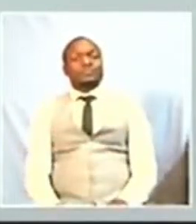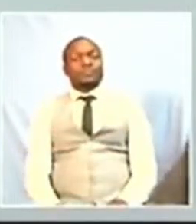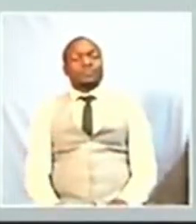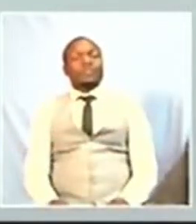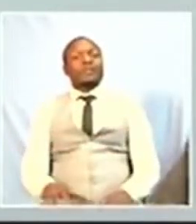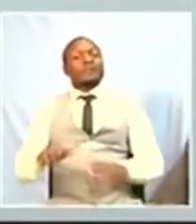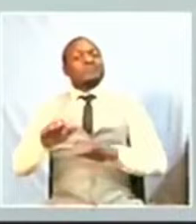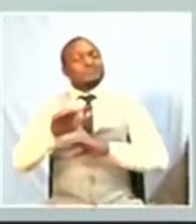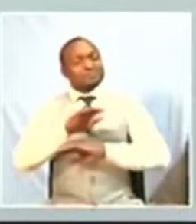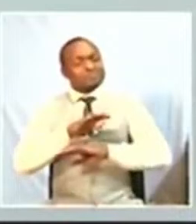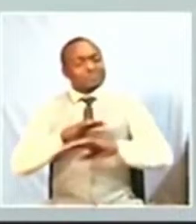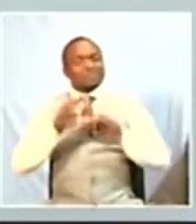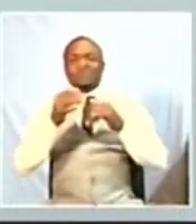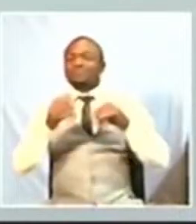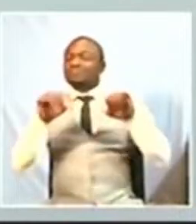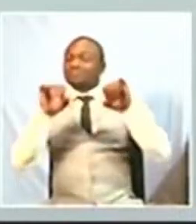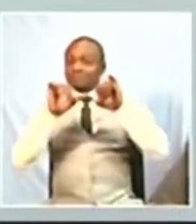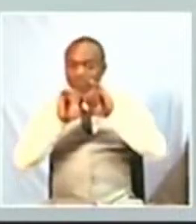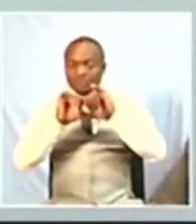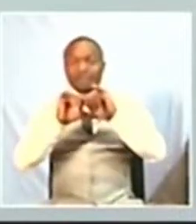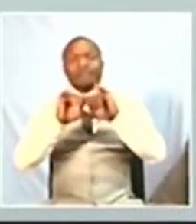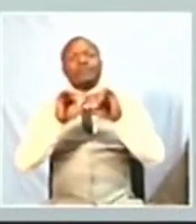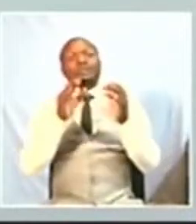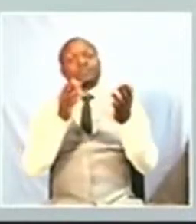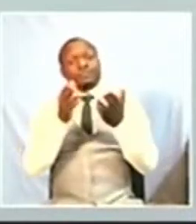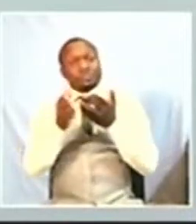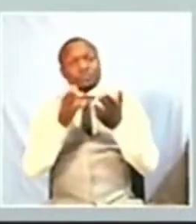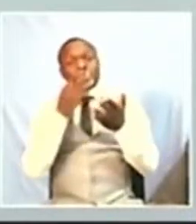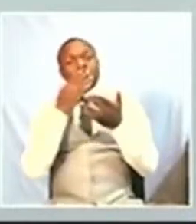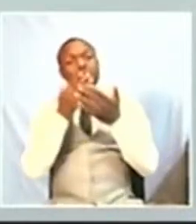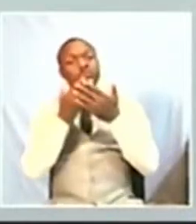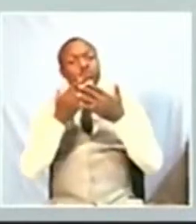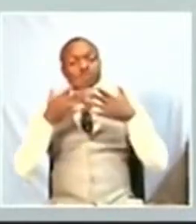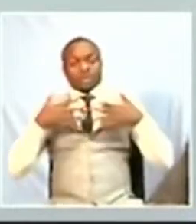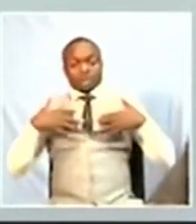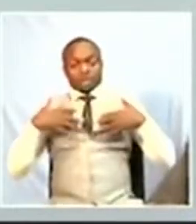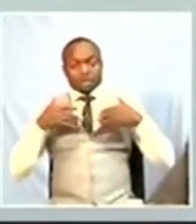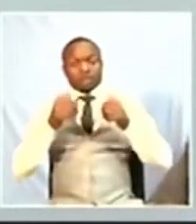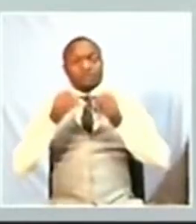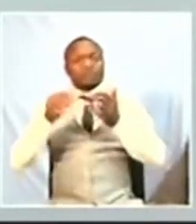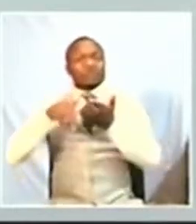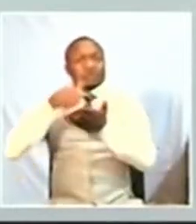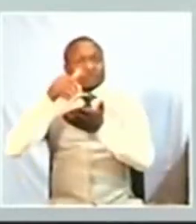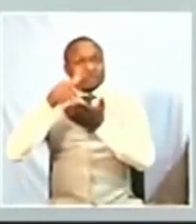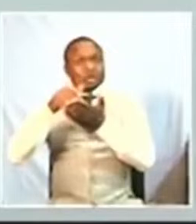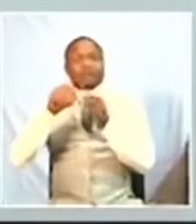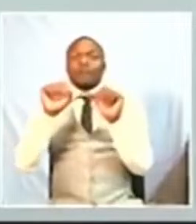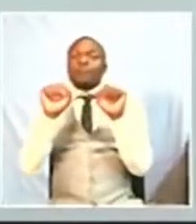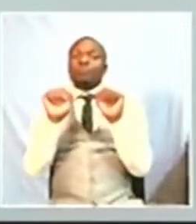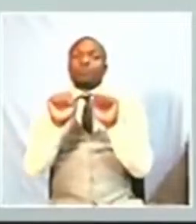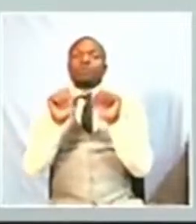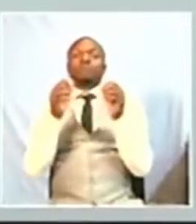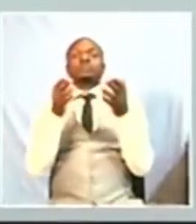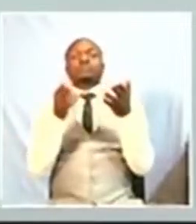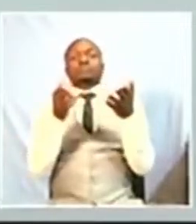Basic and essential services, good health centers, a mortuary